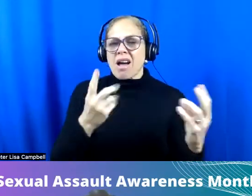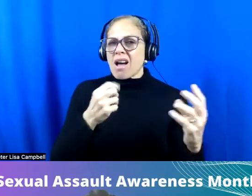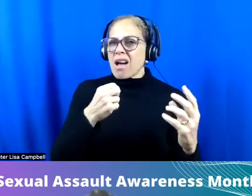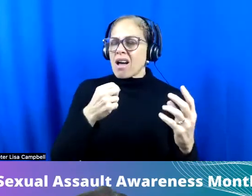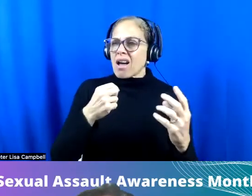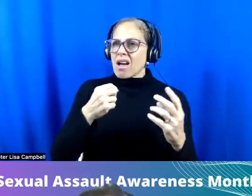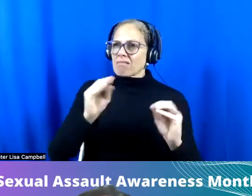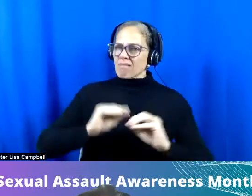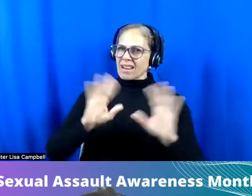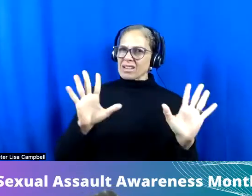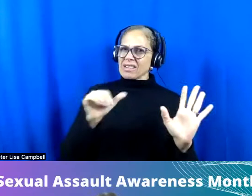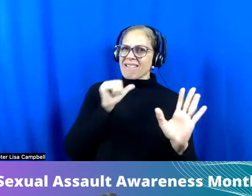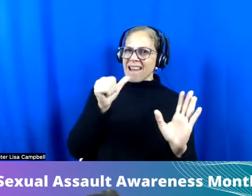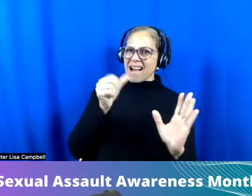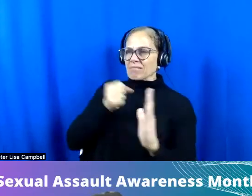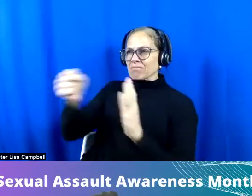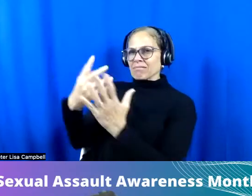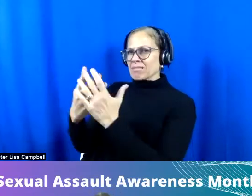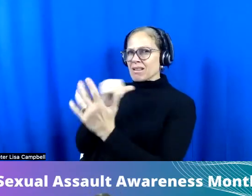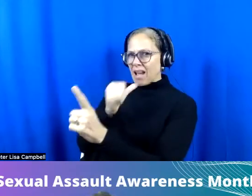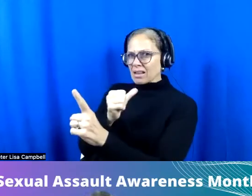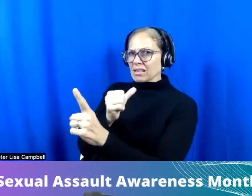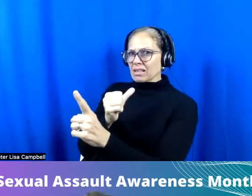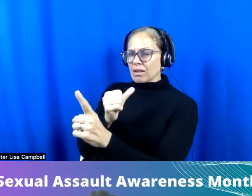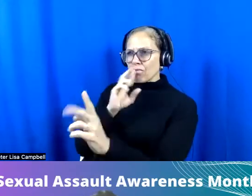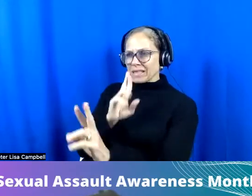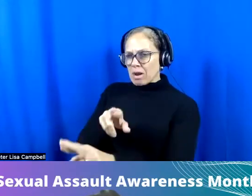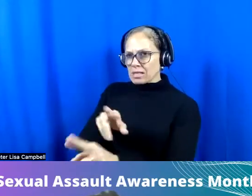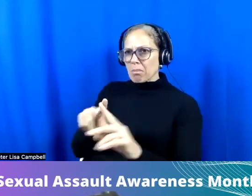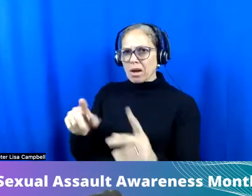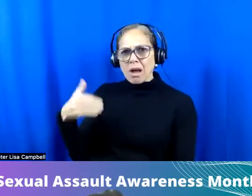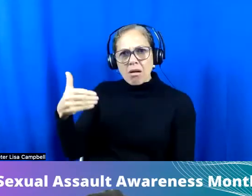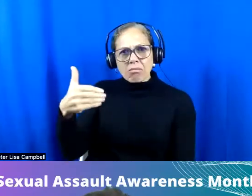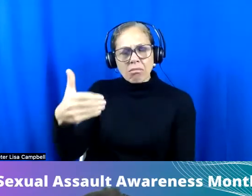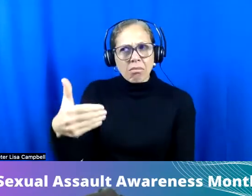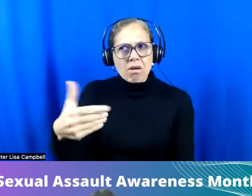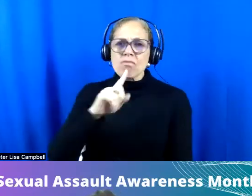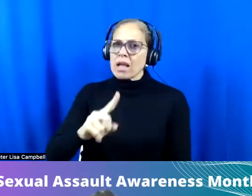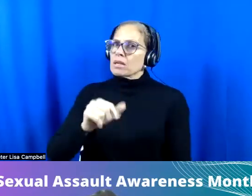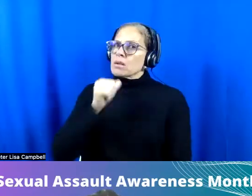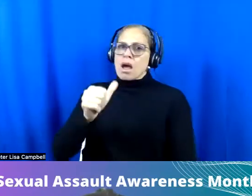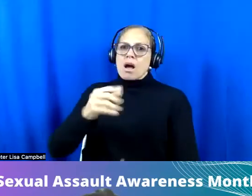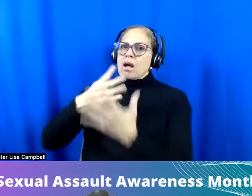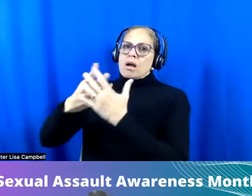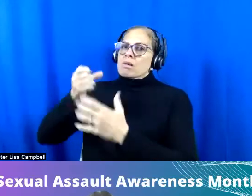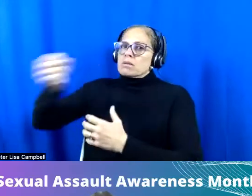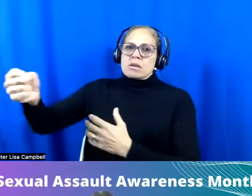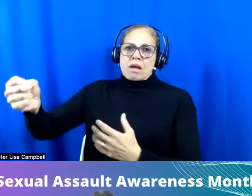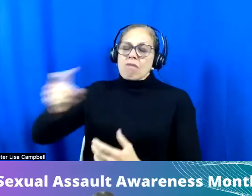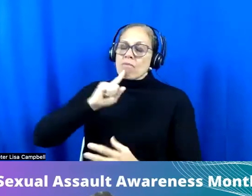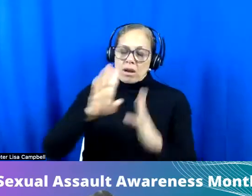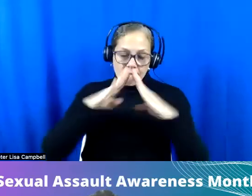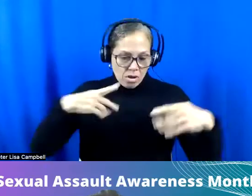about non-carceral responses, but over time, I've been really clear about non-carceral responses and really committed